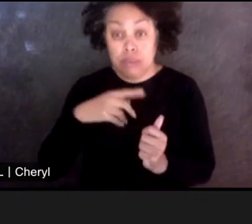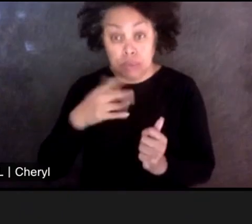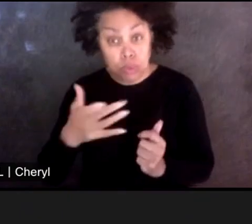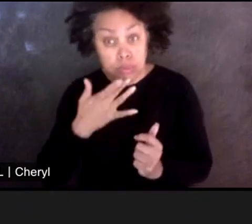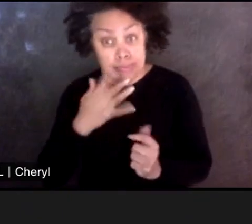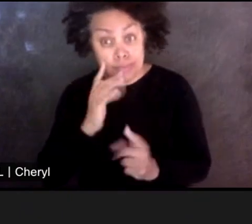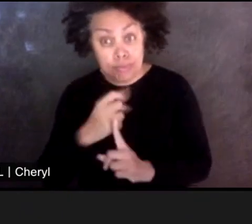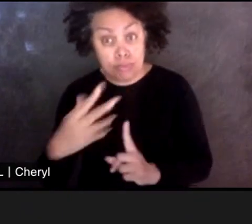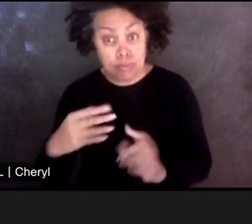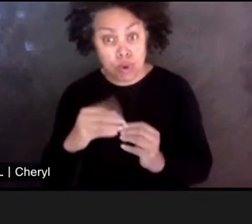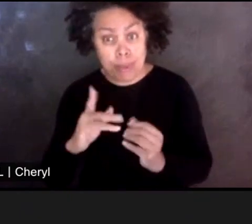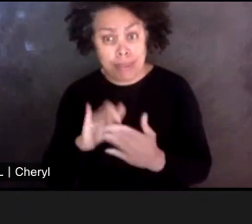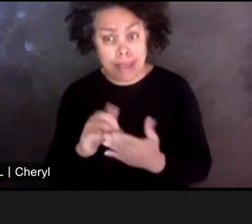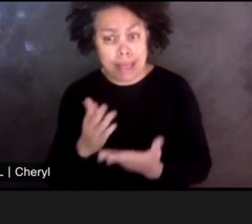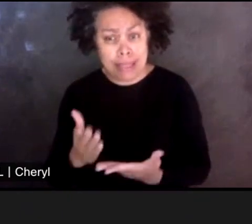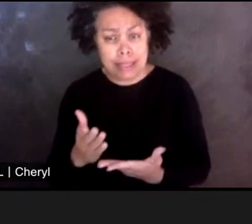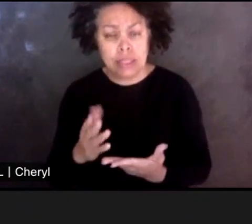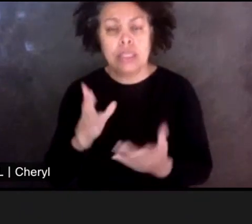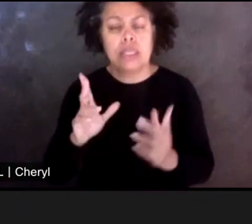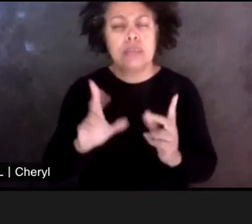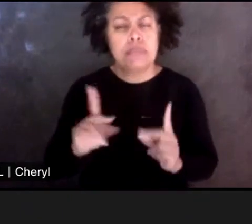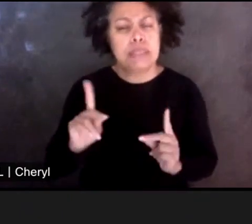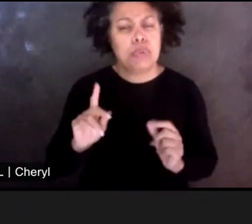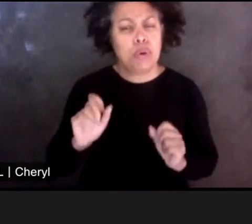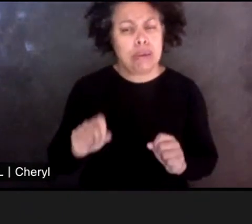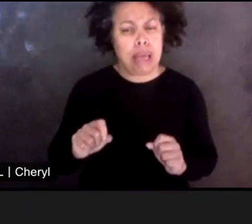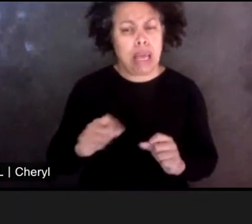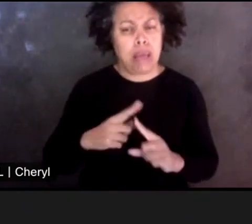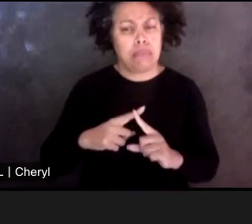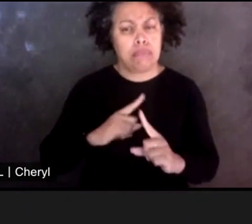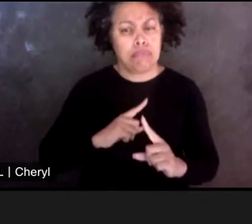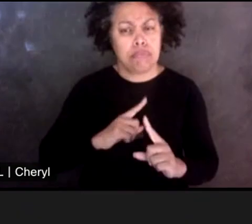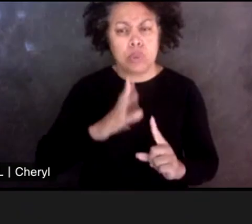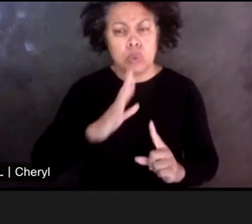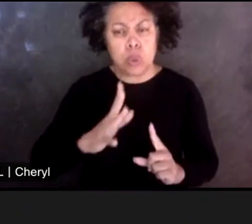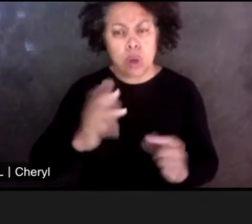that? I'm not sure. Do people have the ability to unmute themselves?